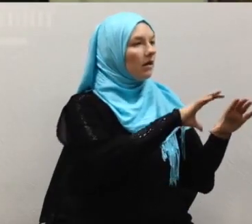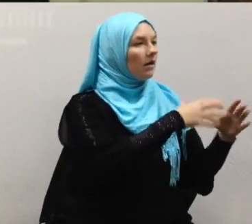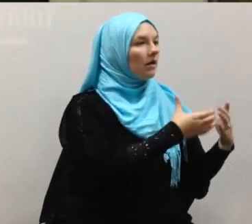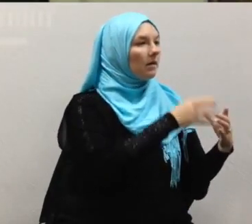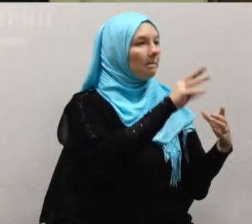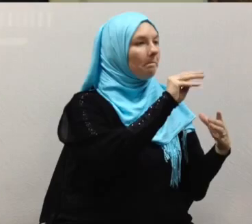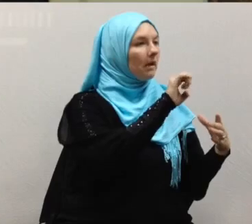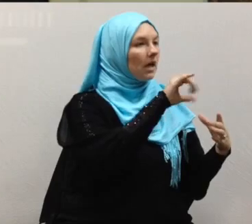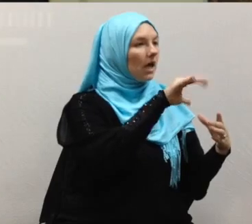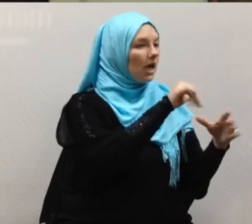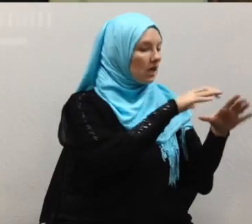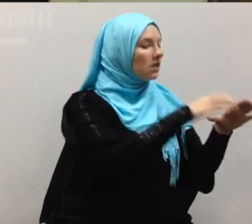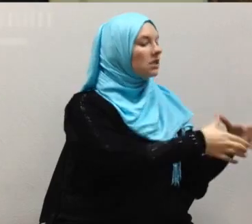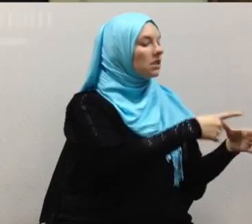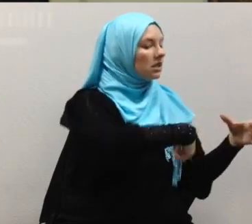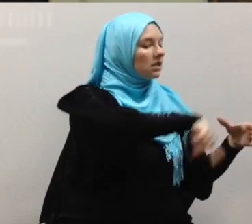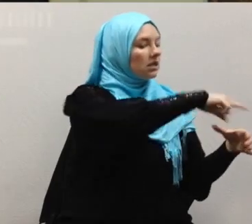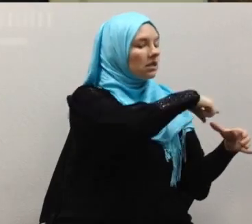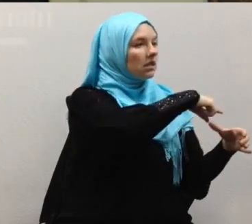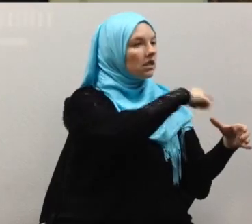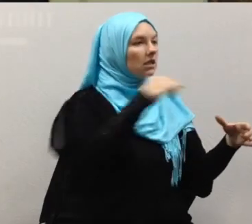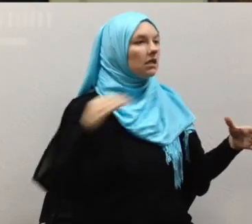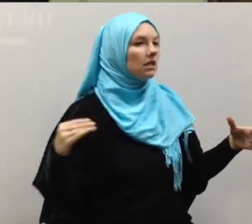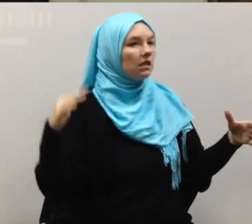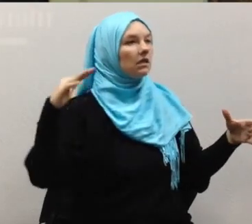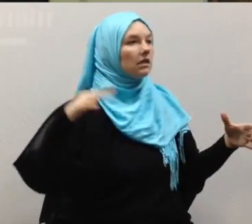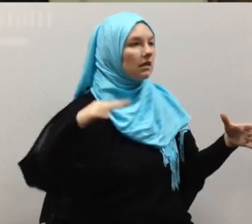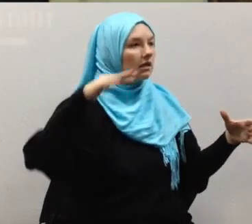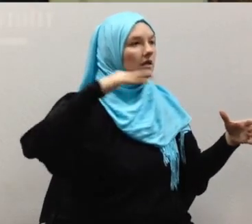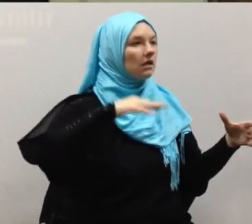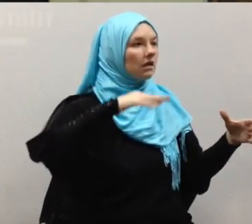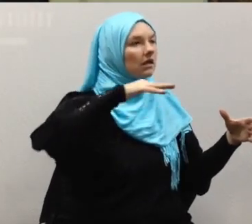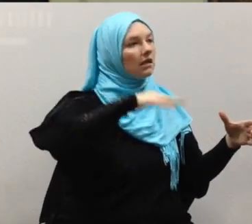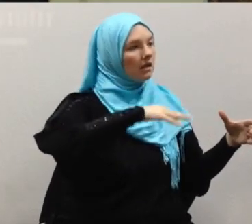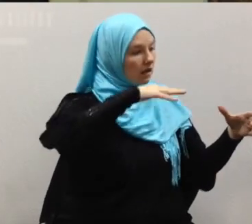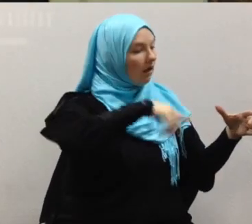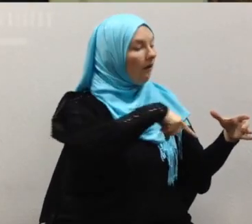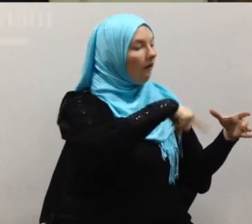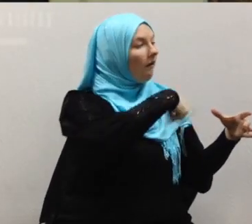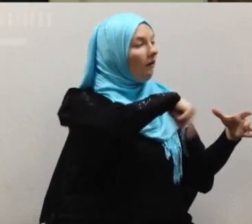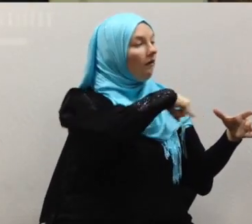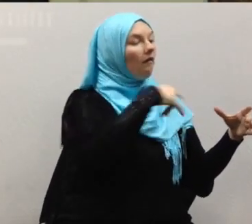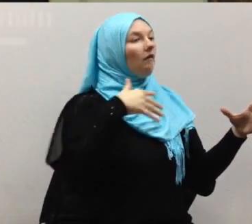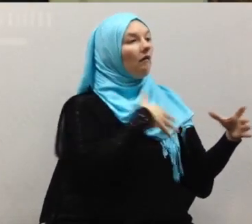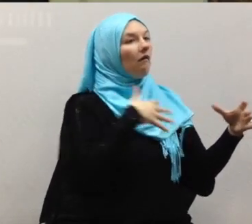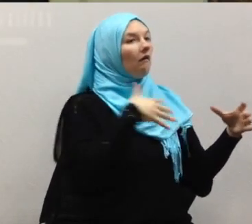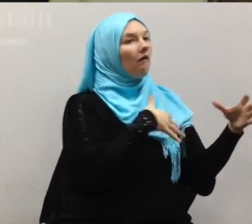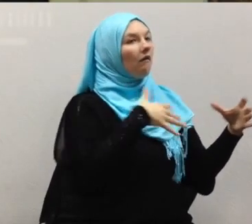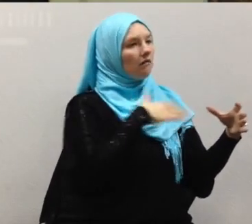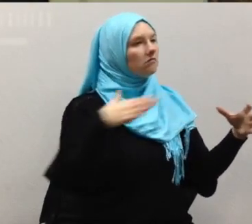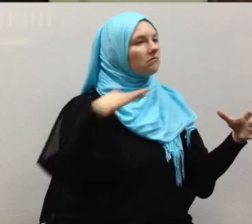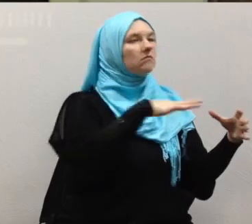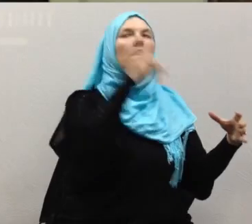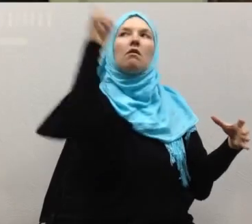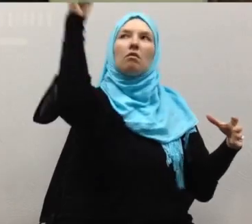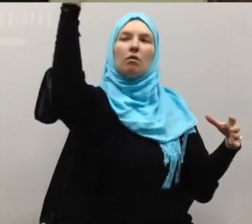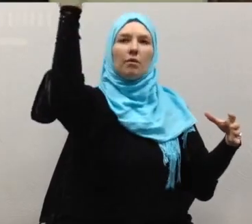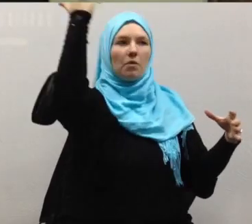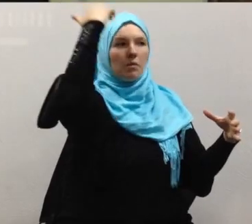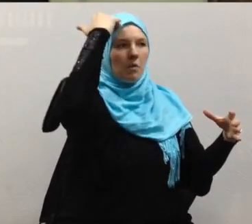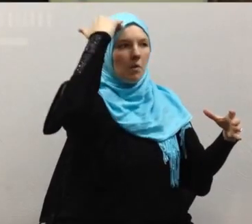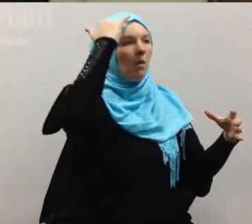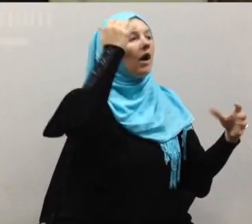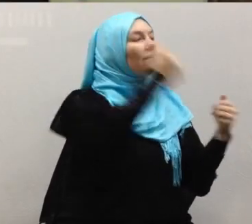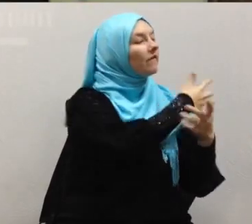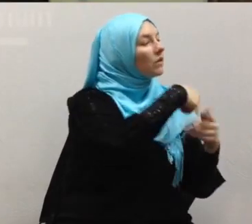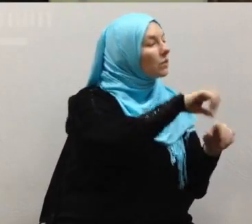you to overcome them. And ever is Allah of what you do seeing. When they came to Mecca,